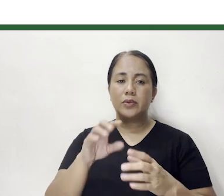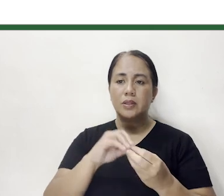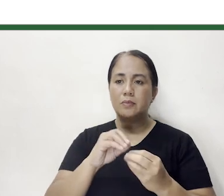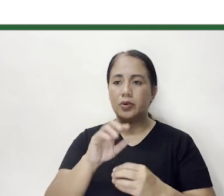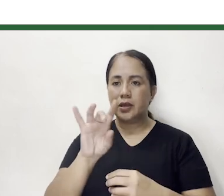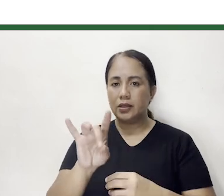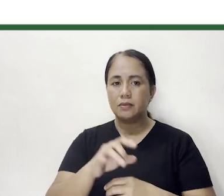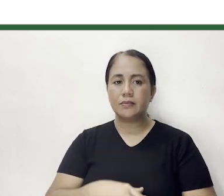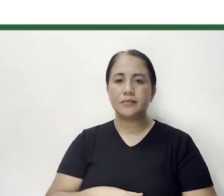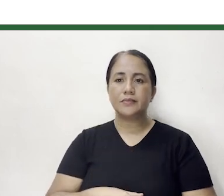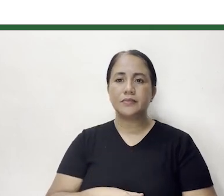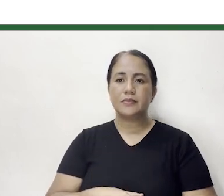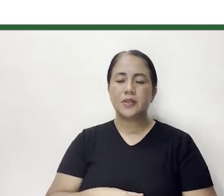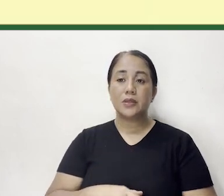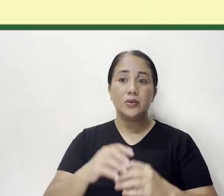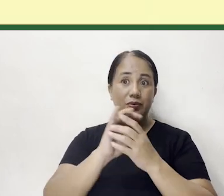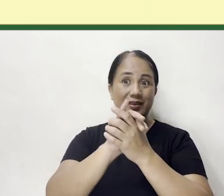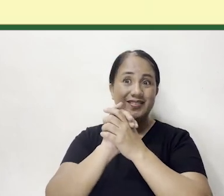Learning activity number 8.